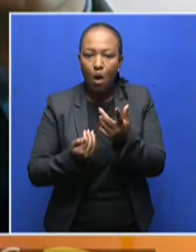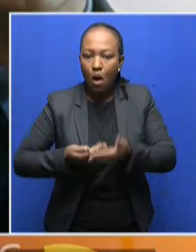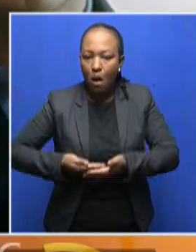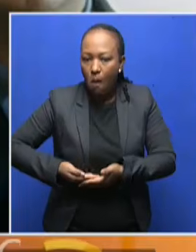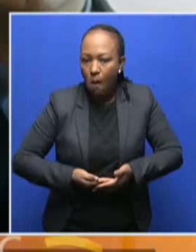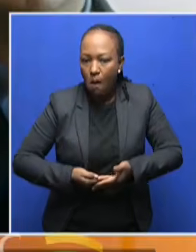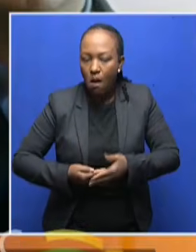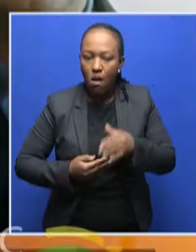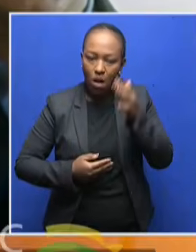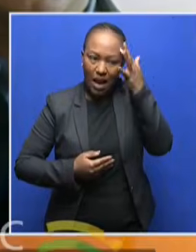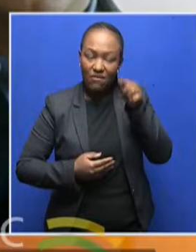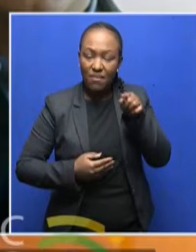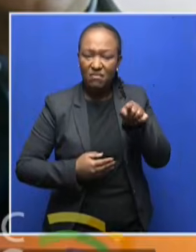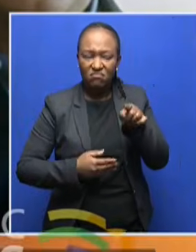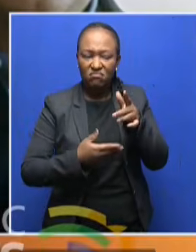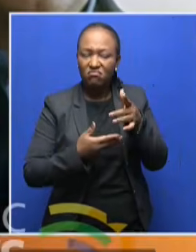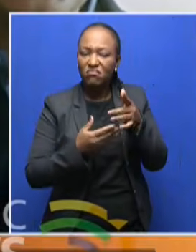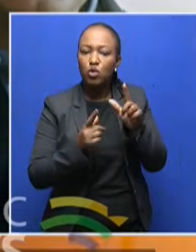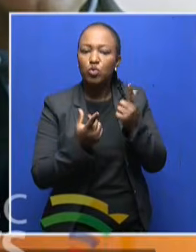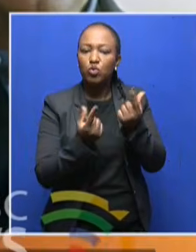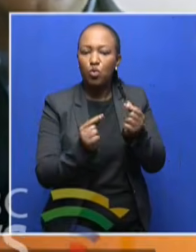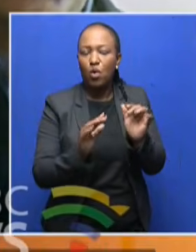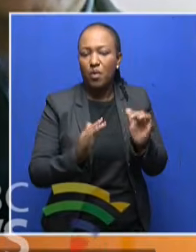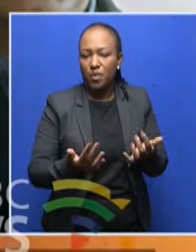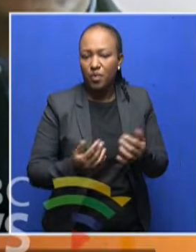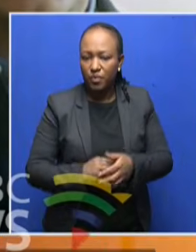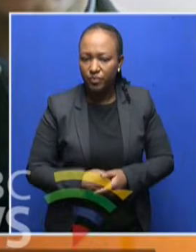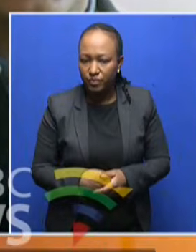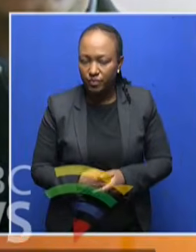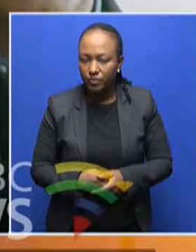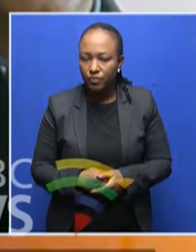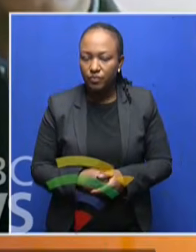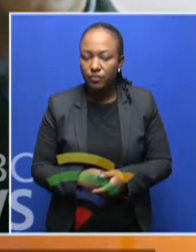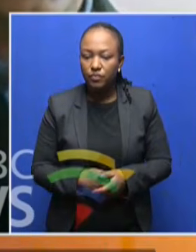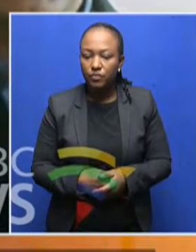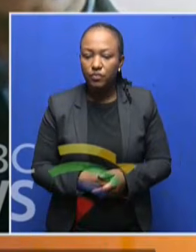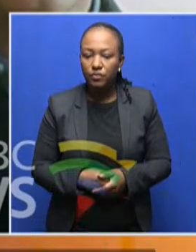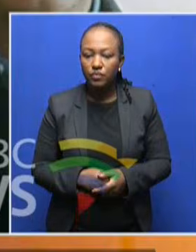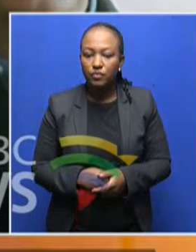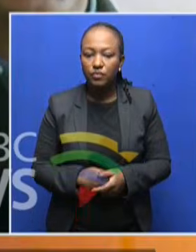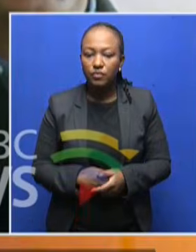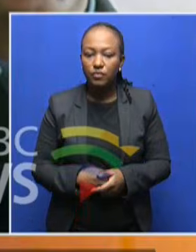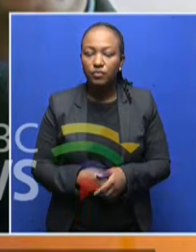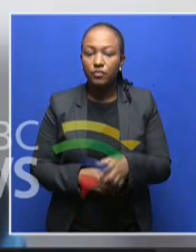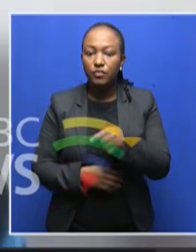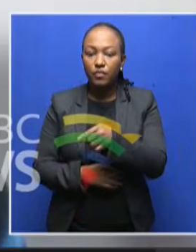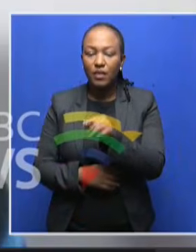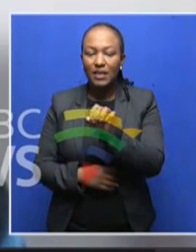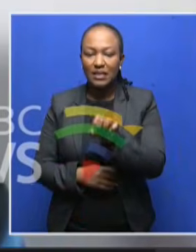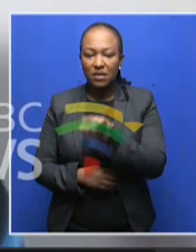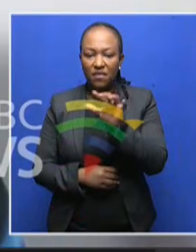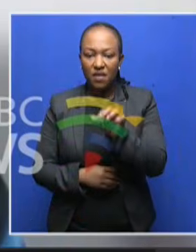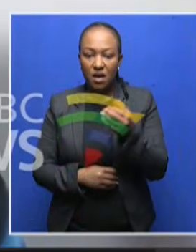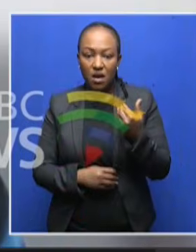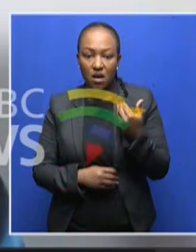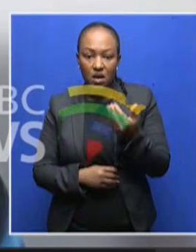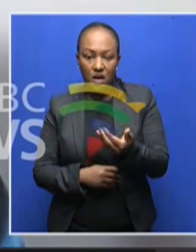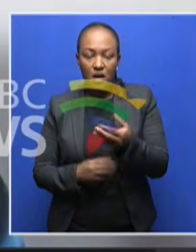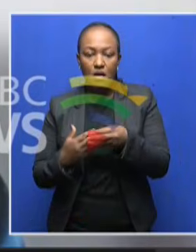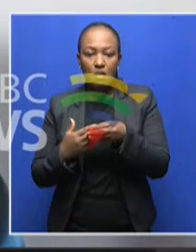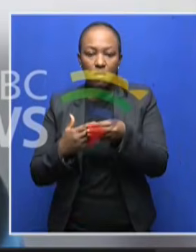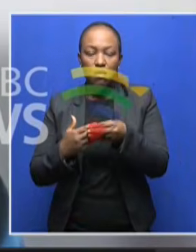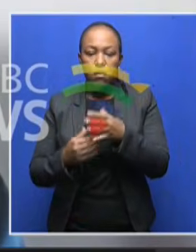this? Yeah, with that sort of population gap that has emerged, and South Africa has consistently lagged in terms of